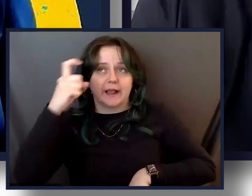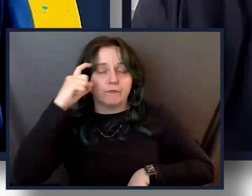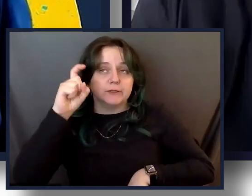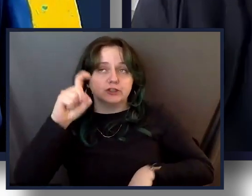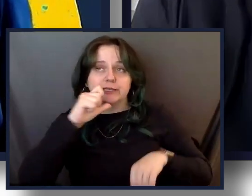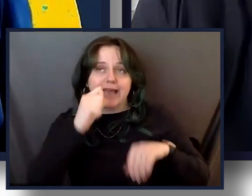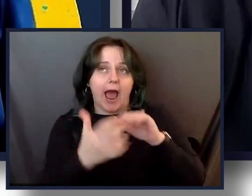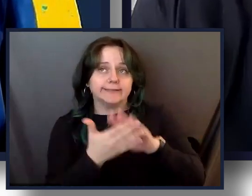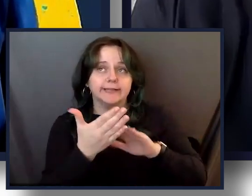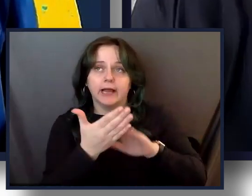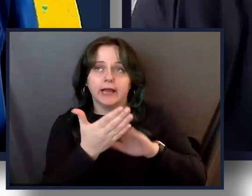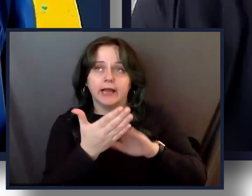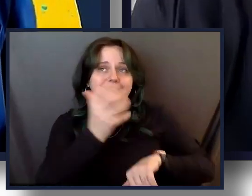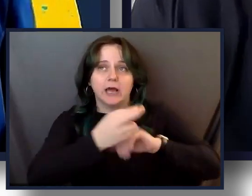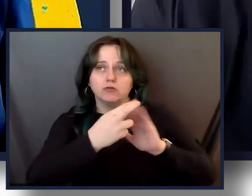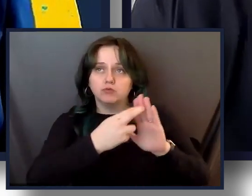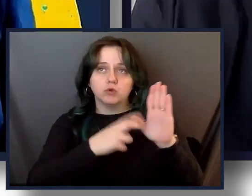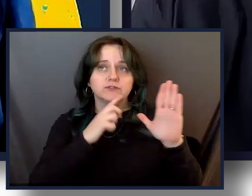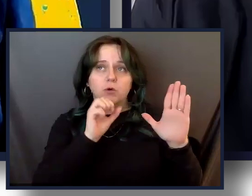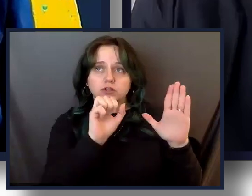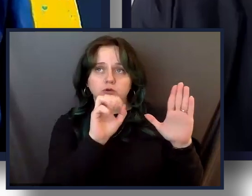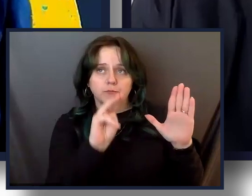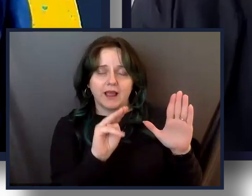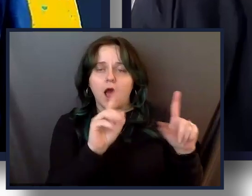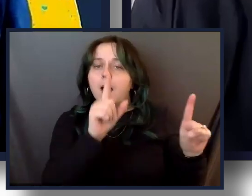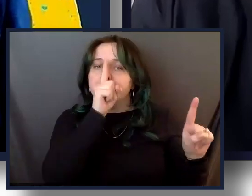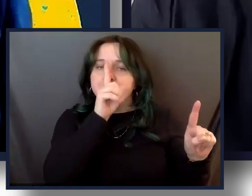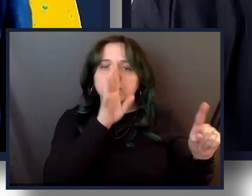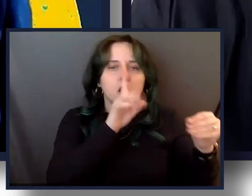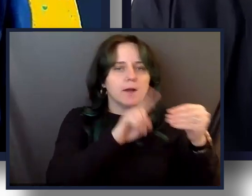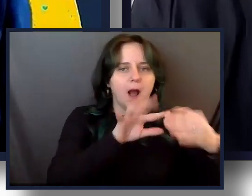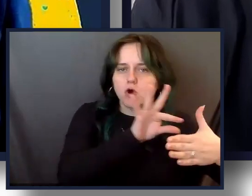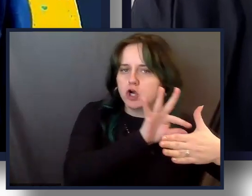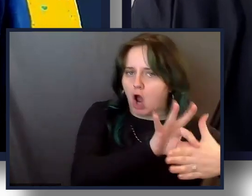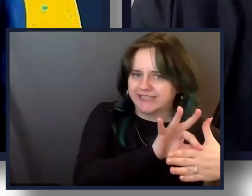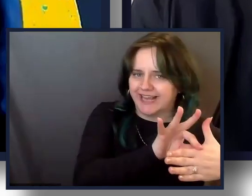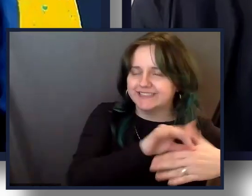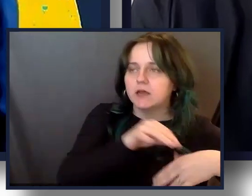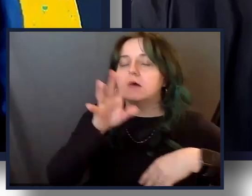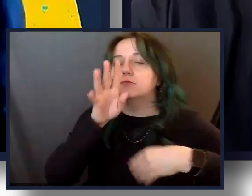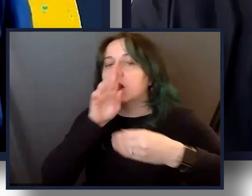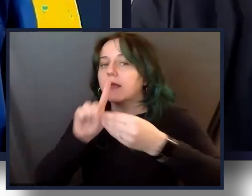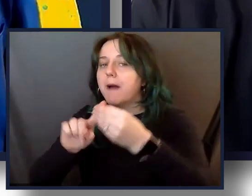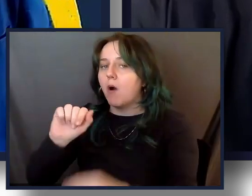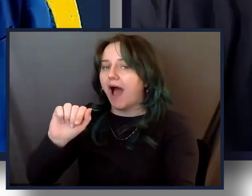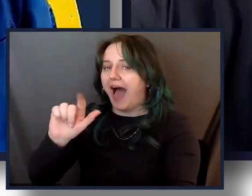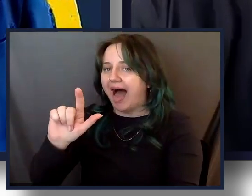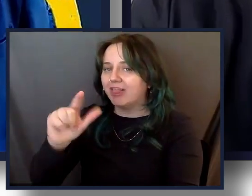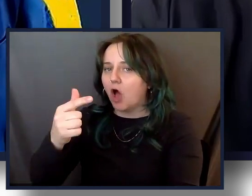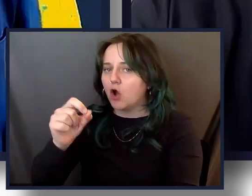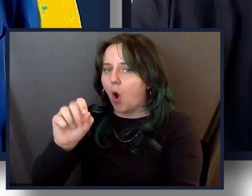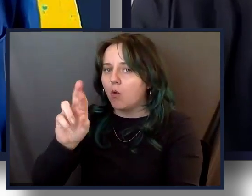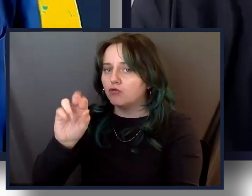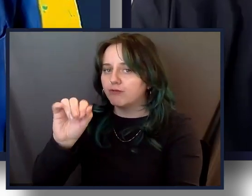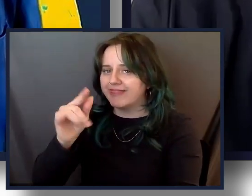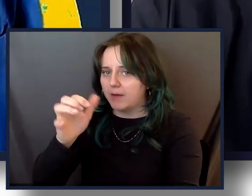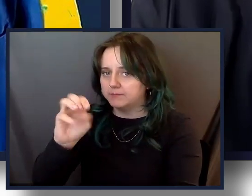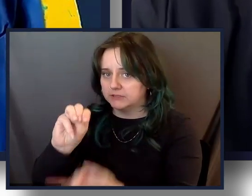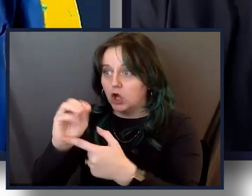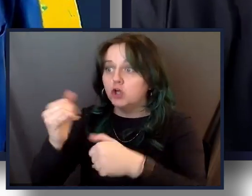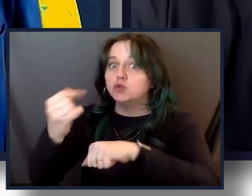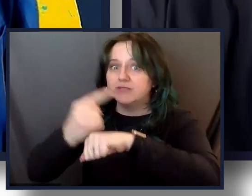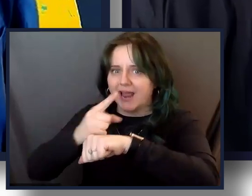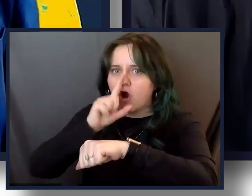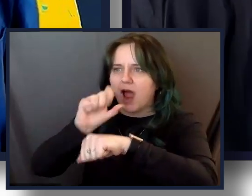regulate content, but regulate the algorithms that today are disproportionately pushing the